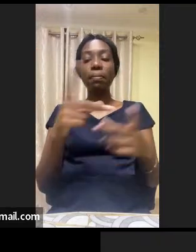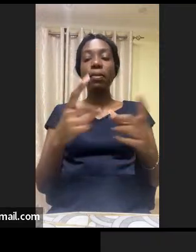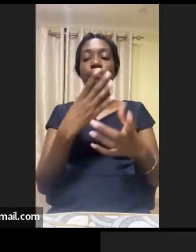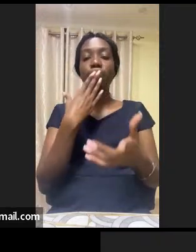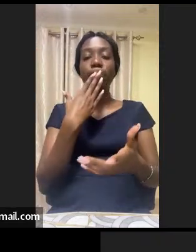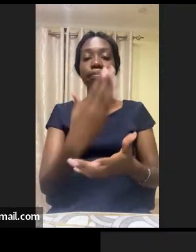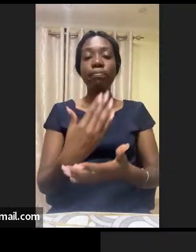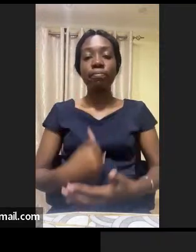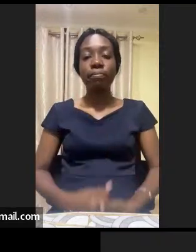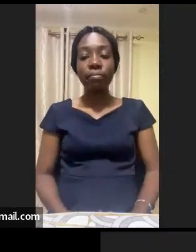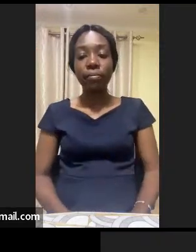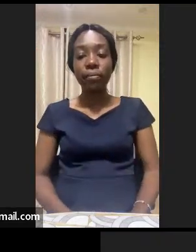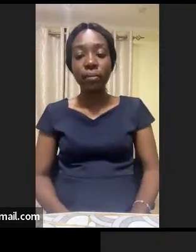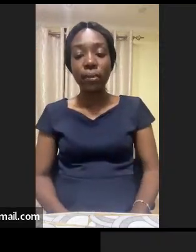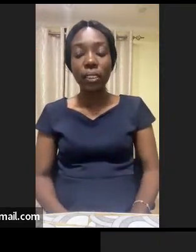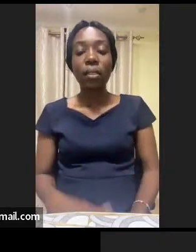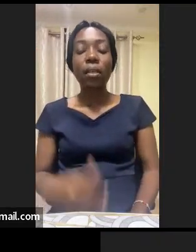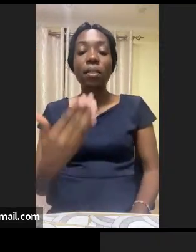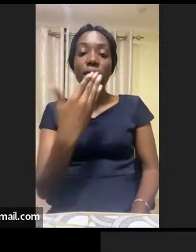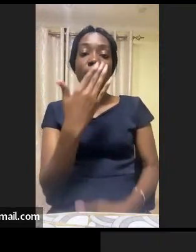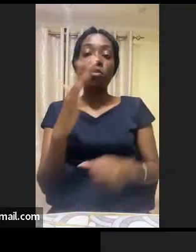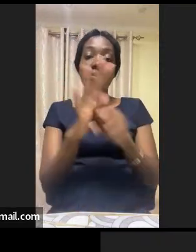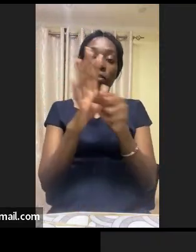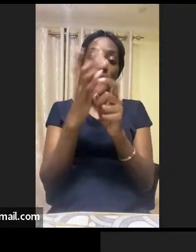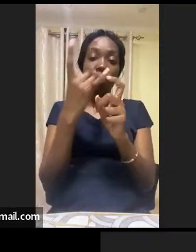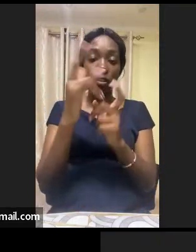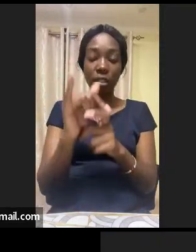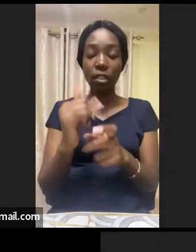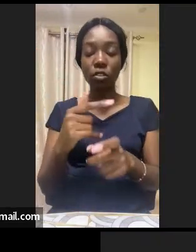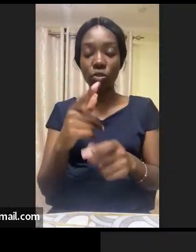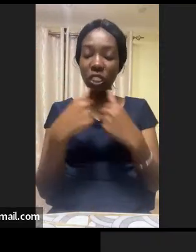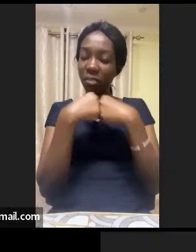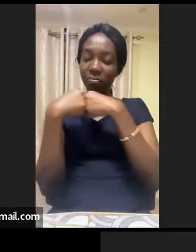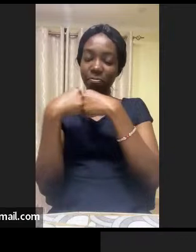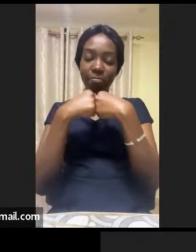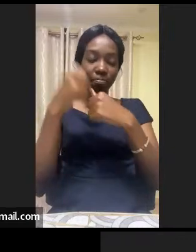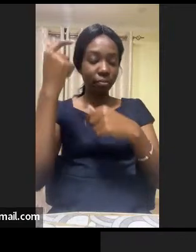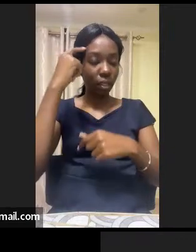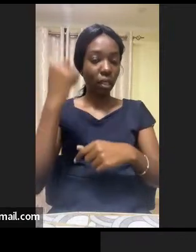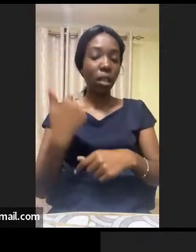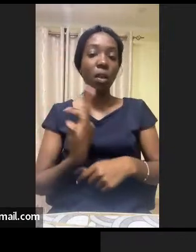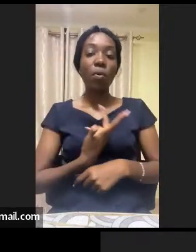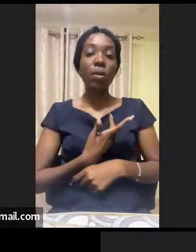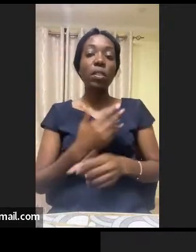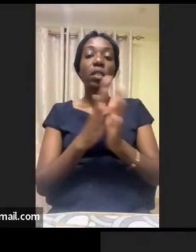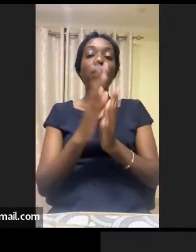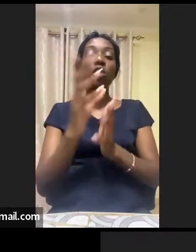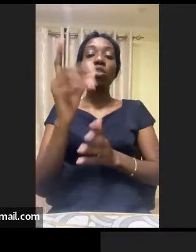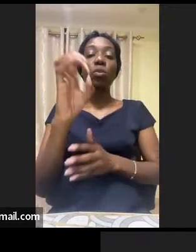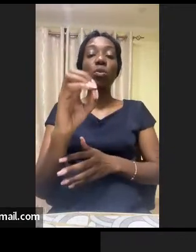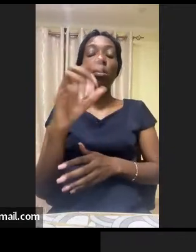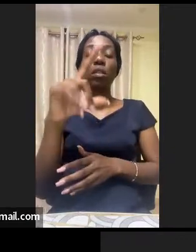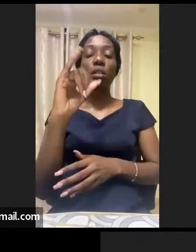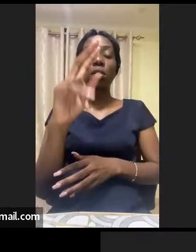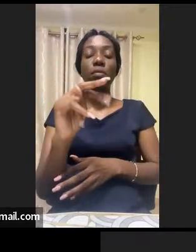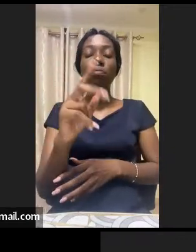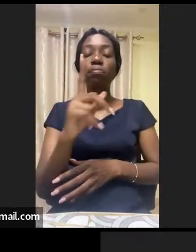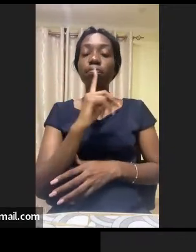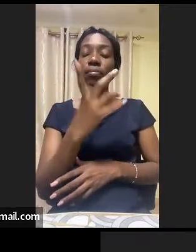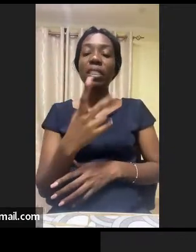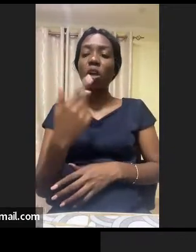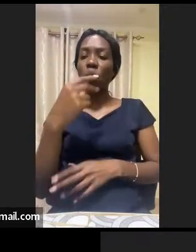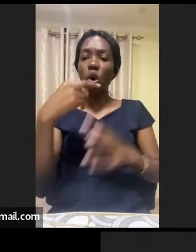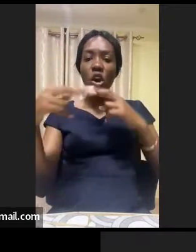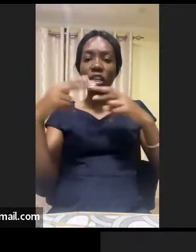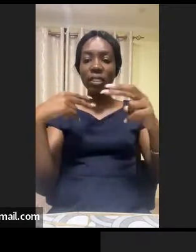Thank you for that and for challenging our thinking, Madam Kuresha. And Dolin is saying, in hotel industry, what are those HR